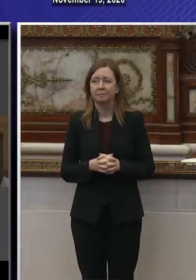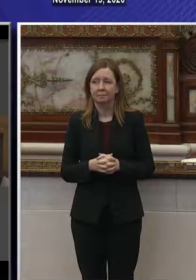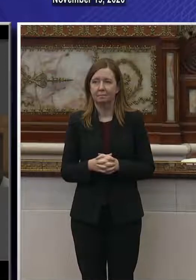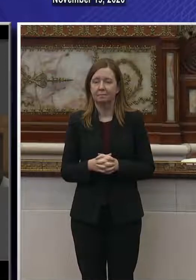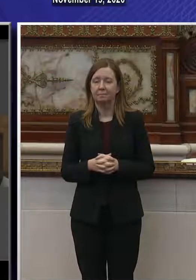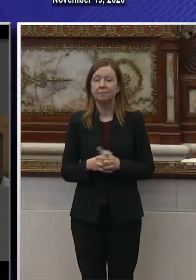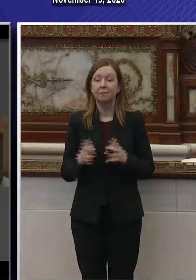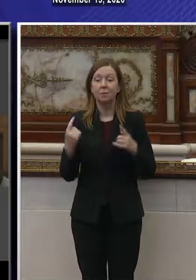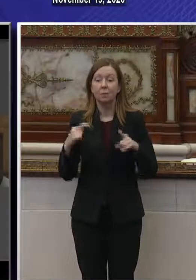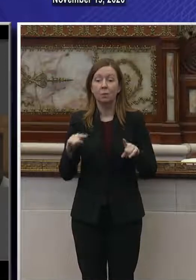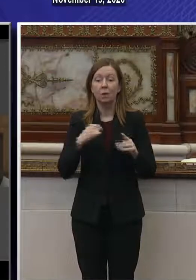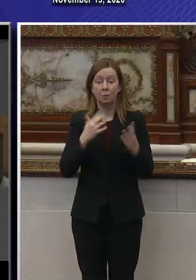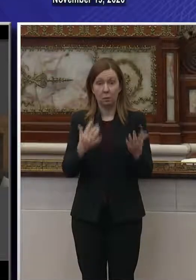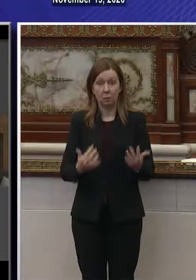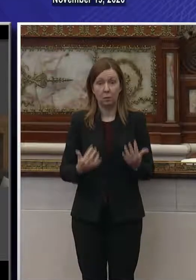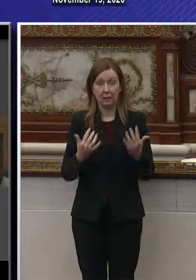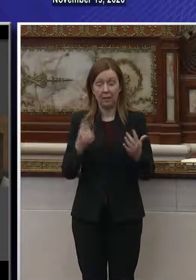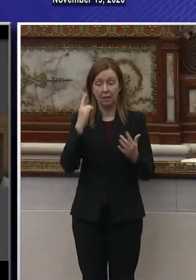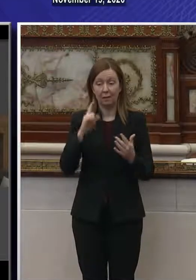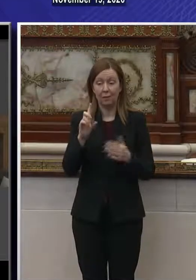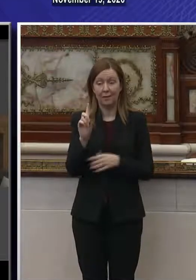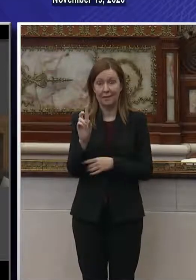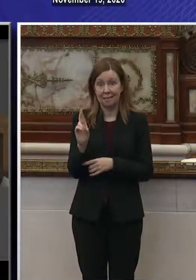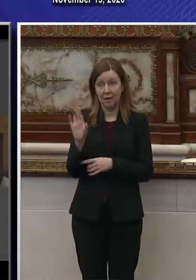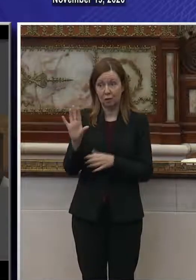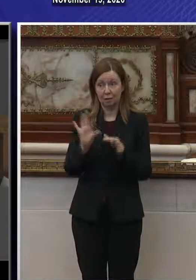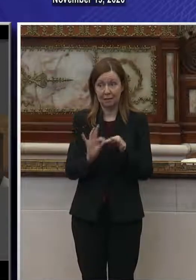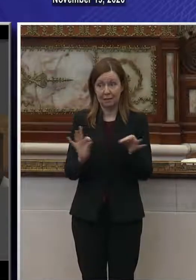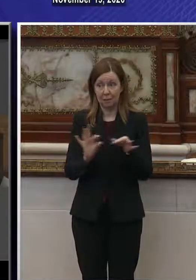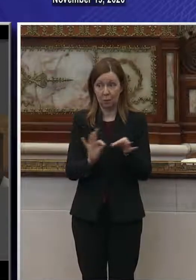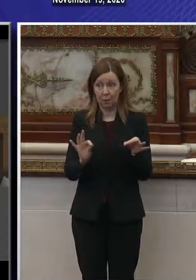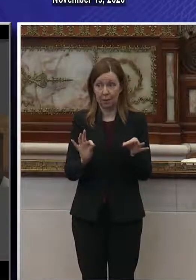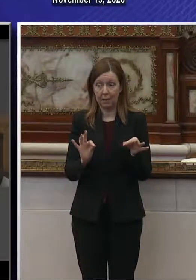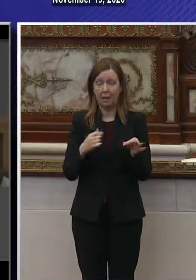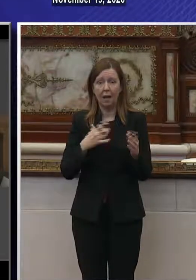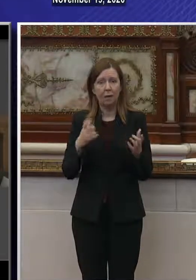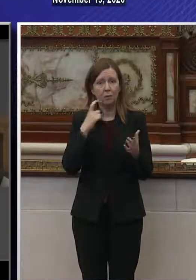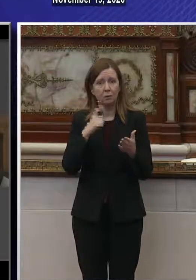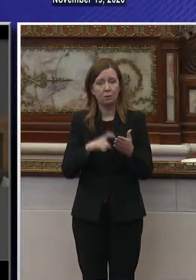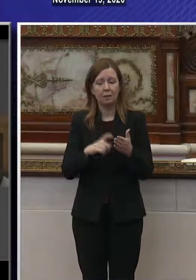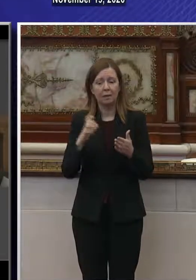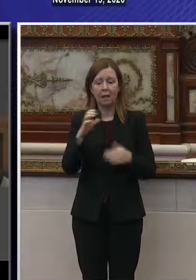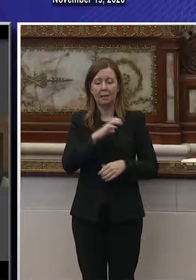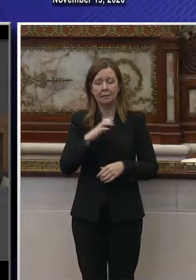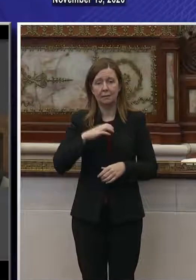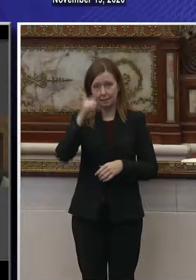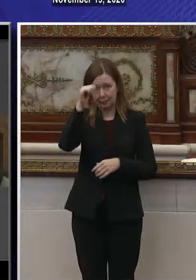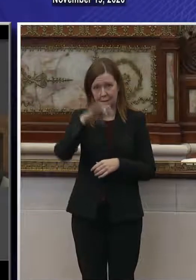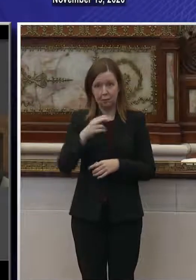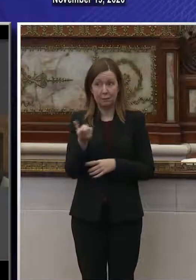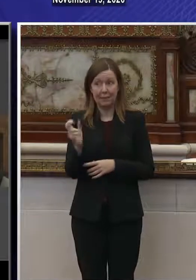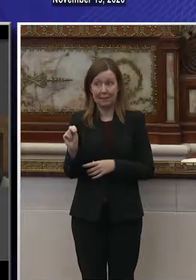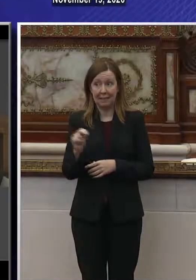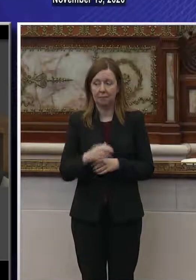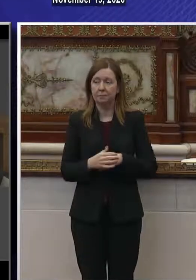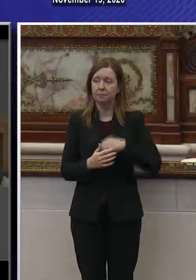Okay, and while we await for the doctor's testimony, I want to recognize Councilman Heenan.